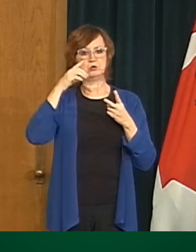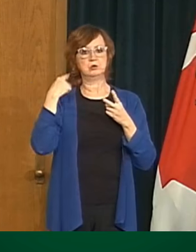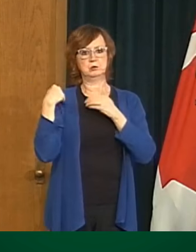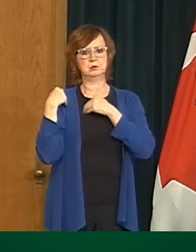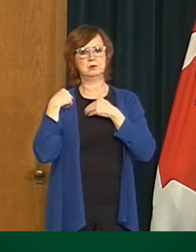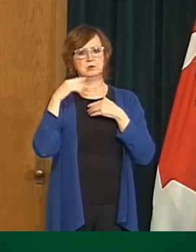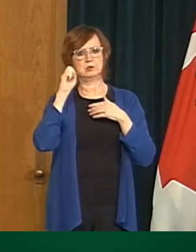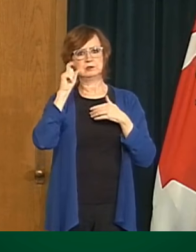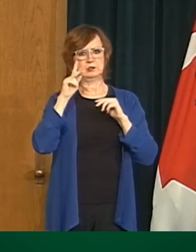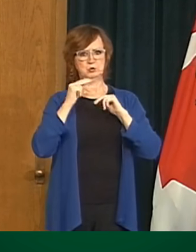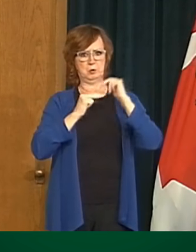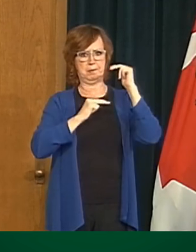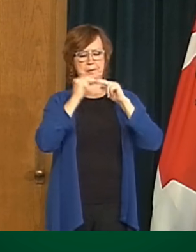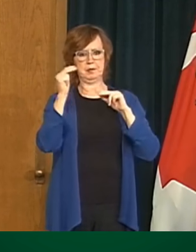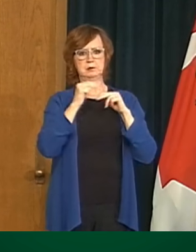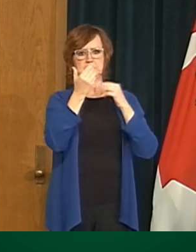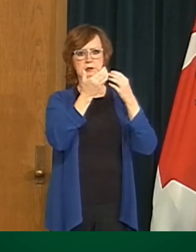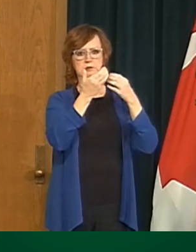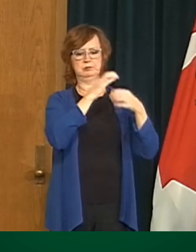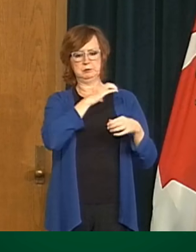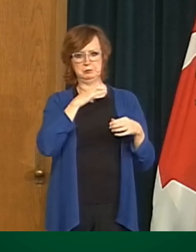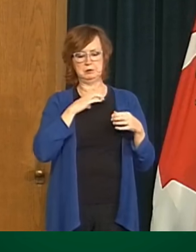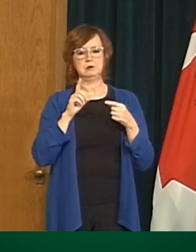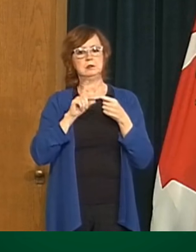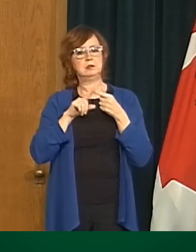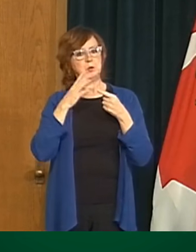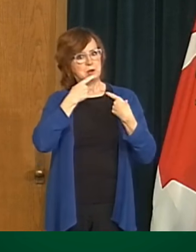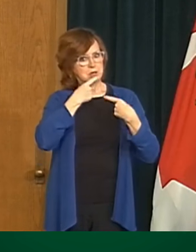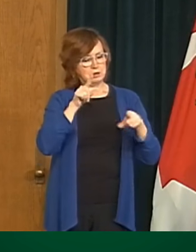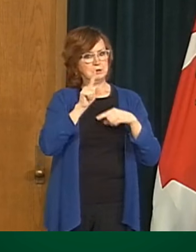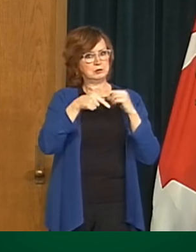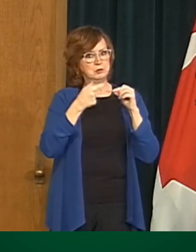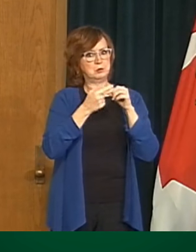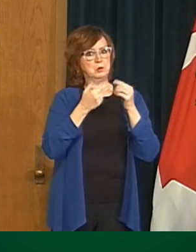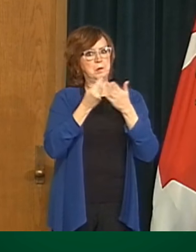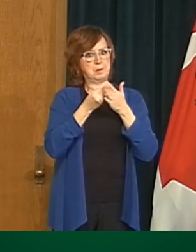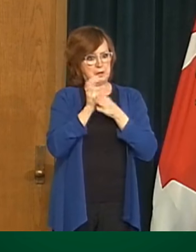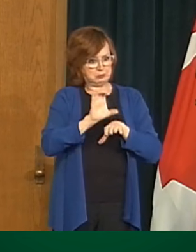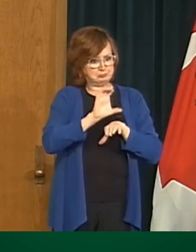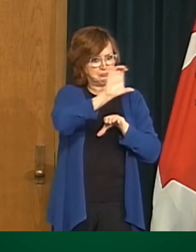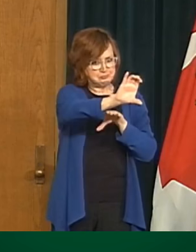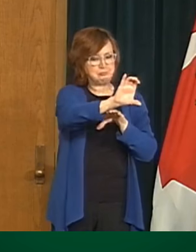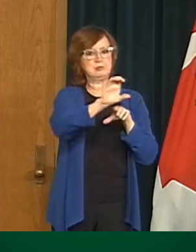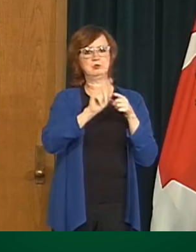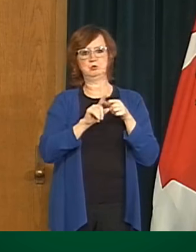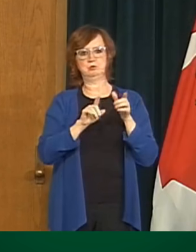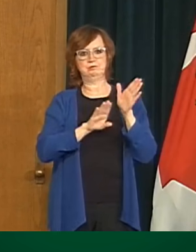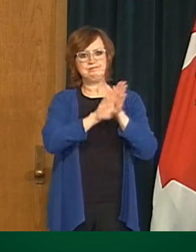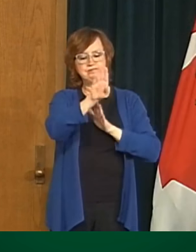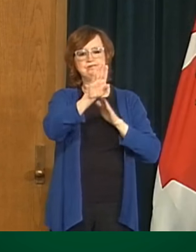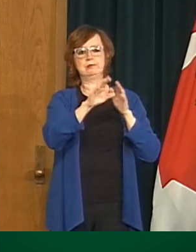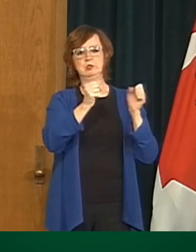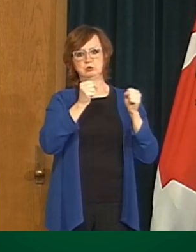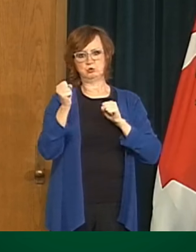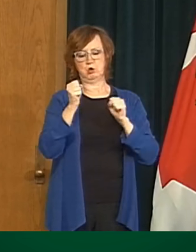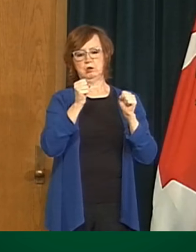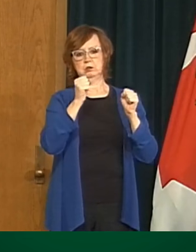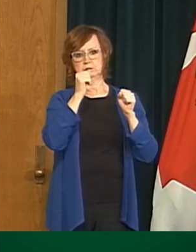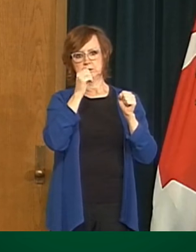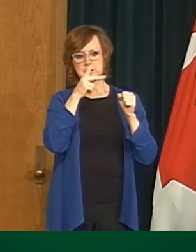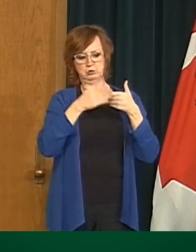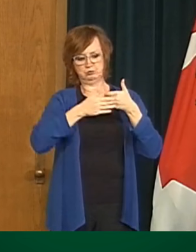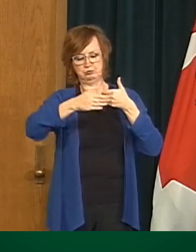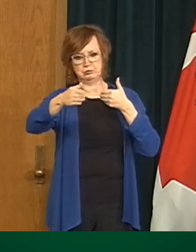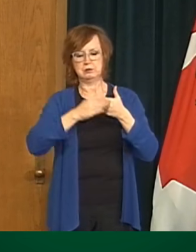announce a substantial investment in building a strong Saskatchewan. And I'm very pleased to make an announcement that will further stimulate